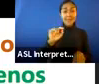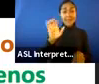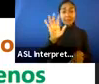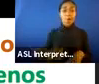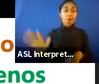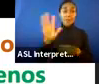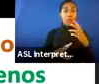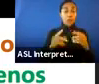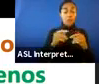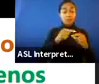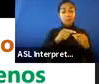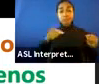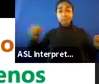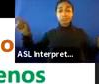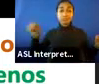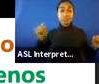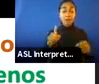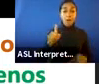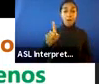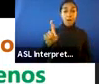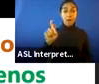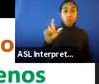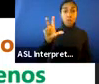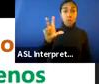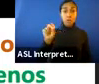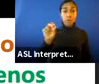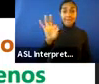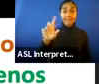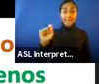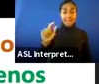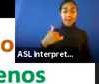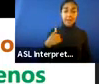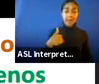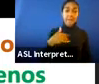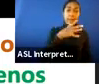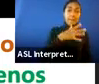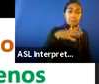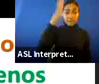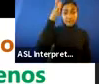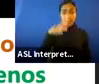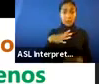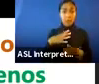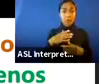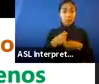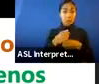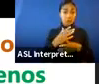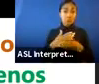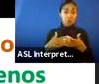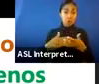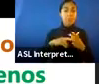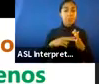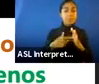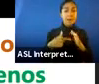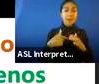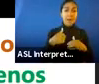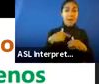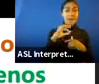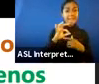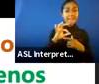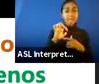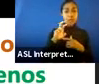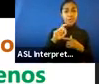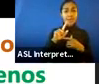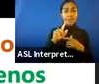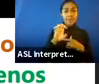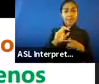both masculine and feminine reproductive parts. So I fertilize my own eggs. I lay them in the intestines of